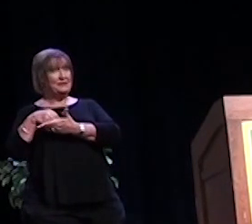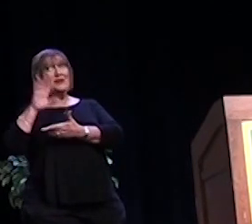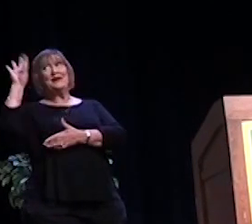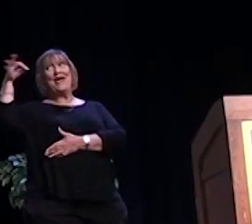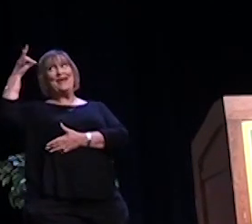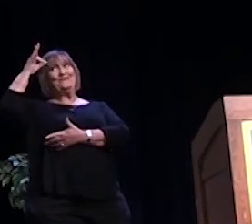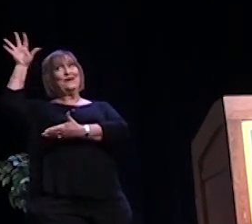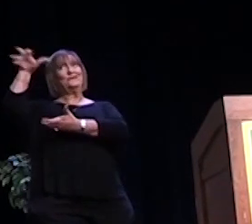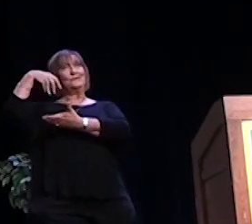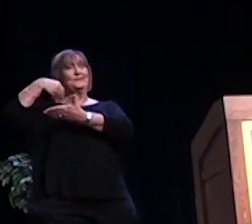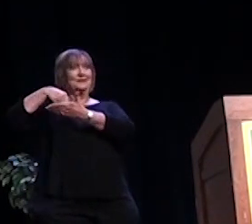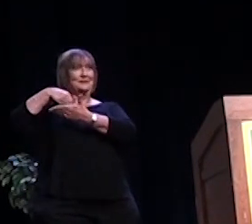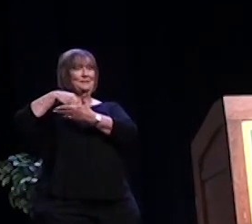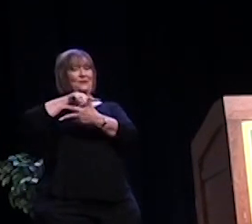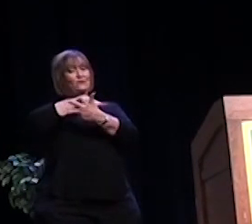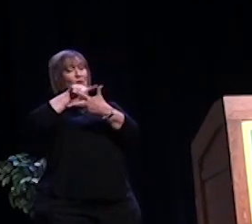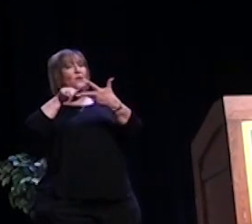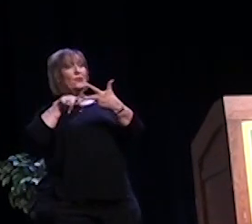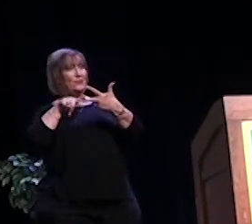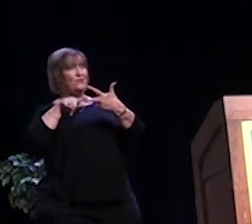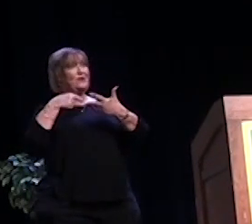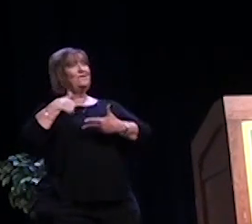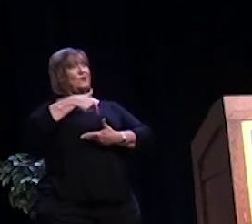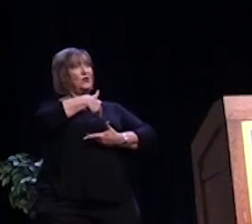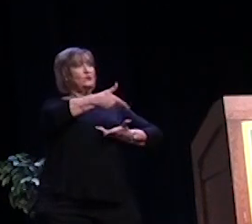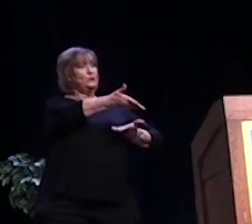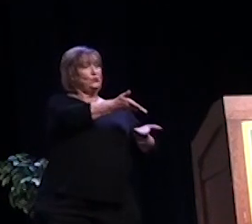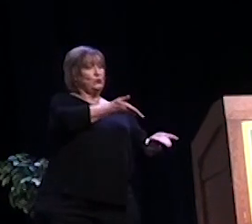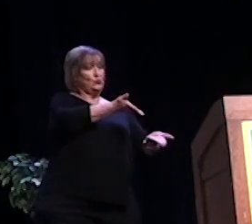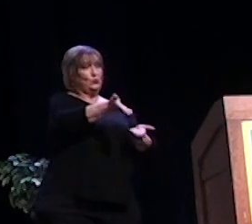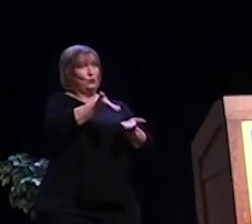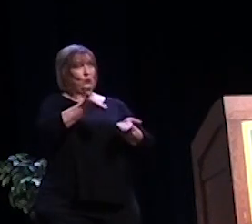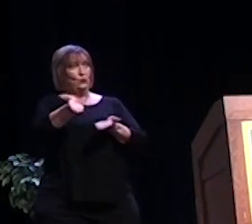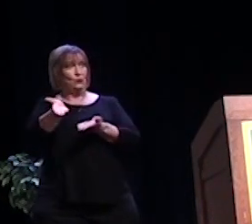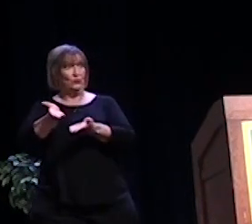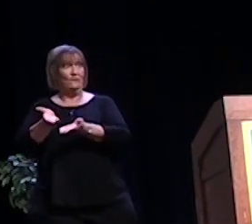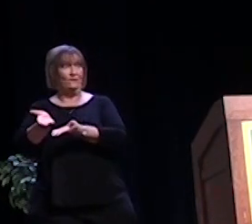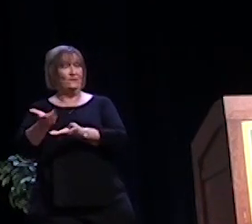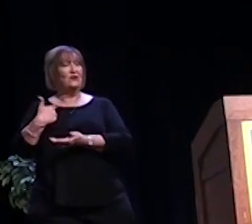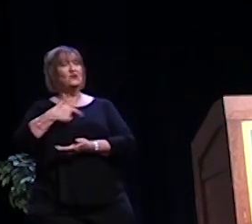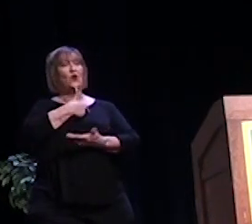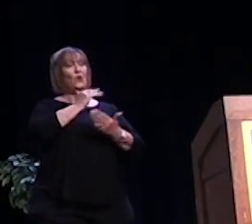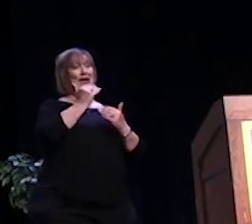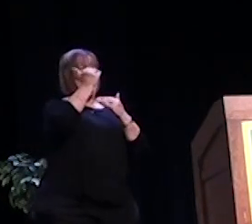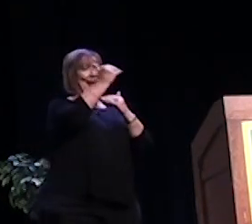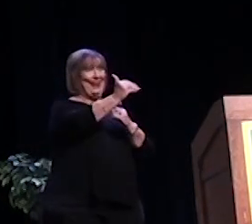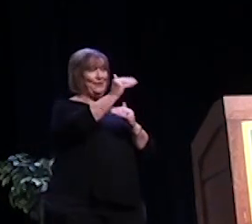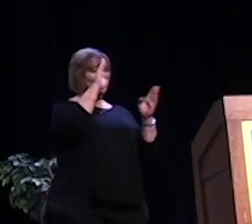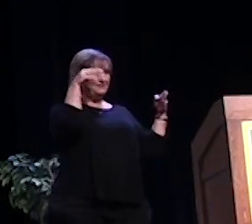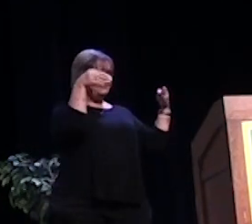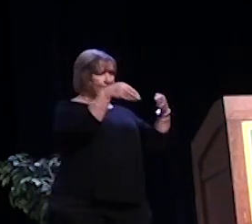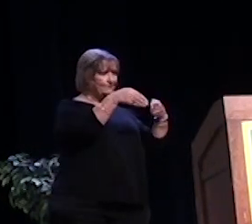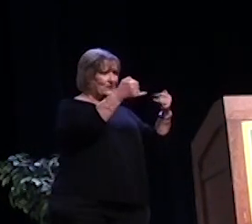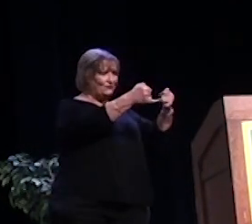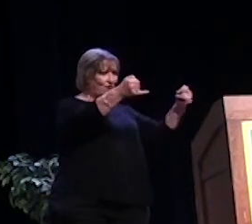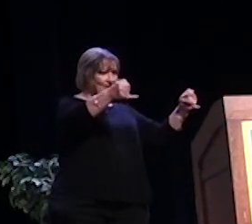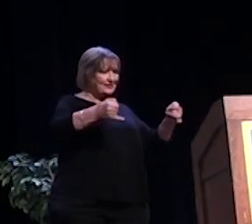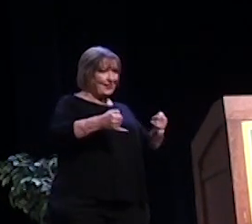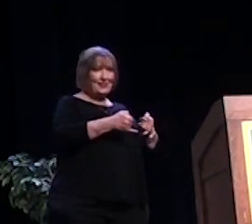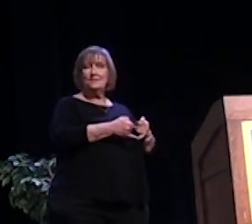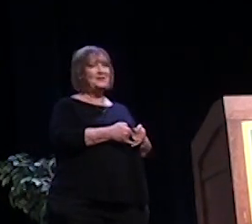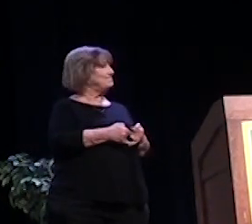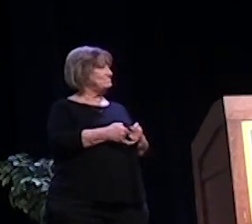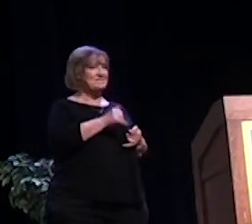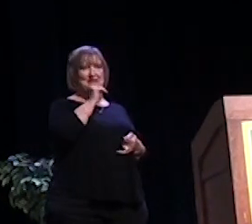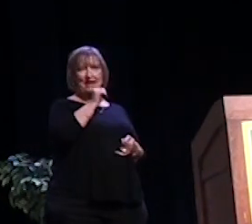to deliver programs and services to our client population. And so we are not limited or bound by a